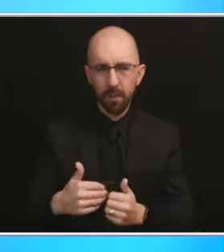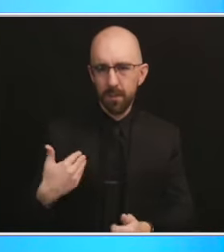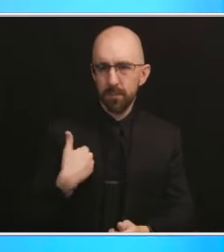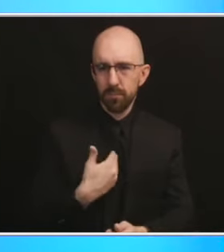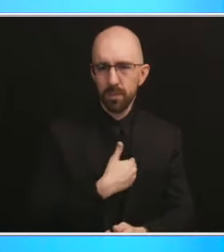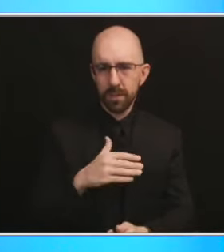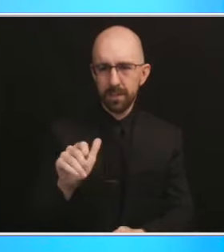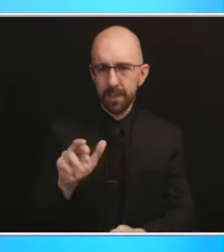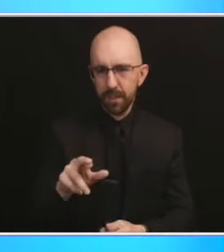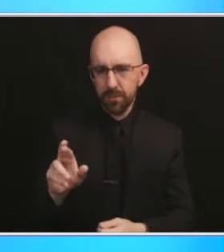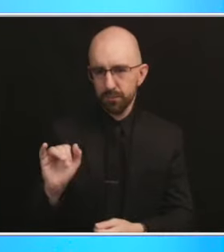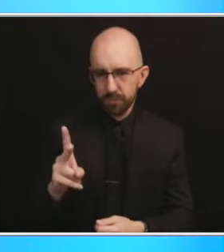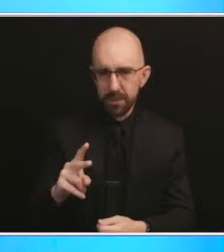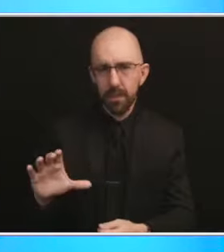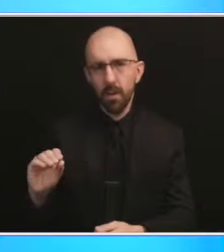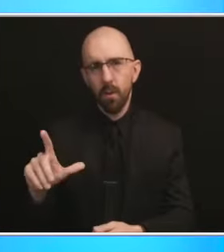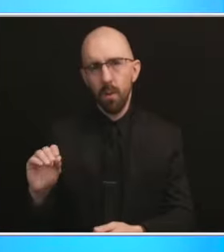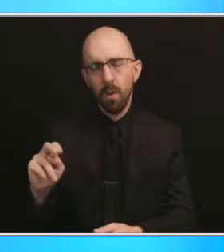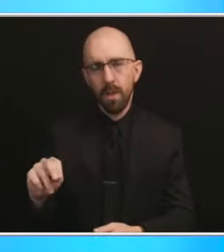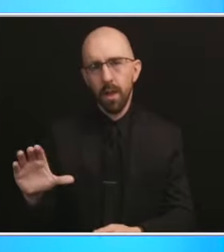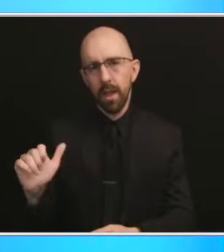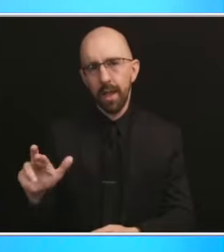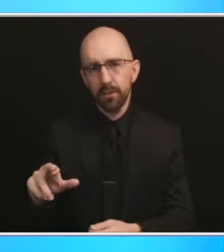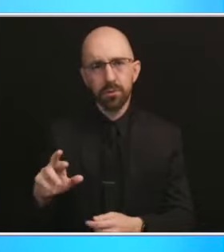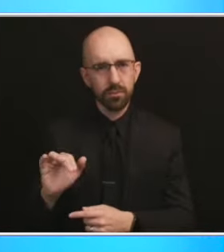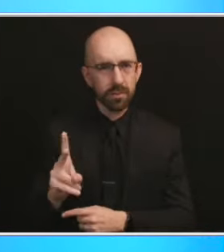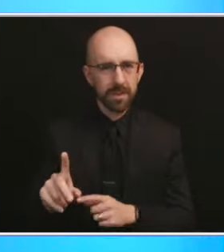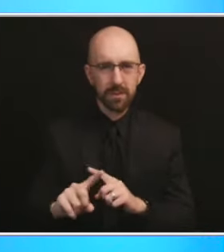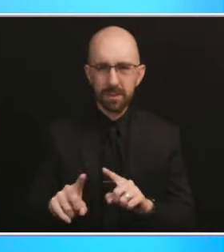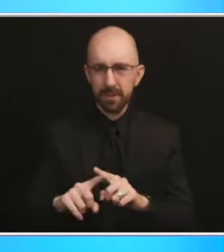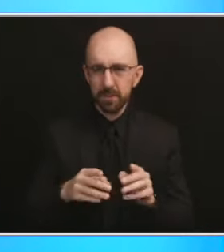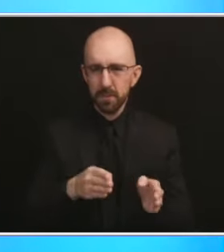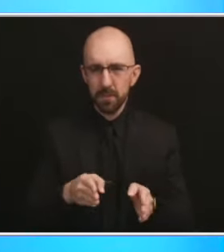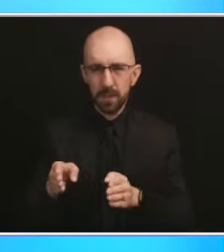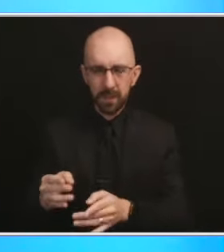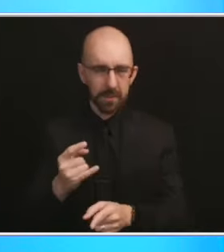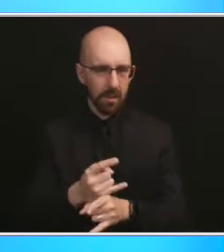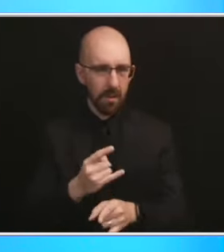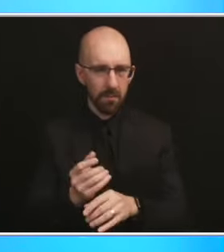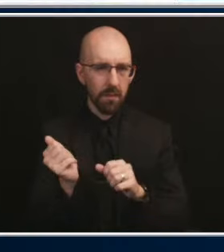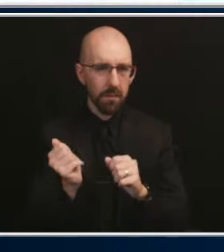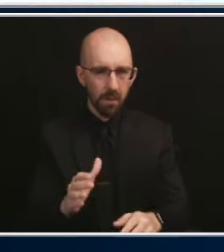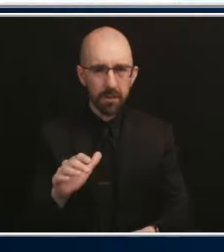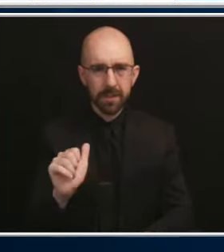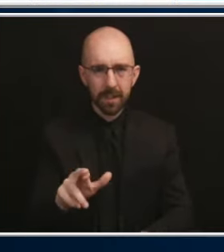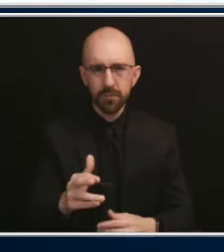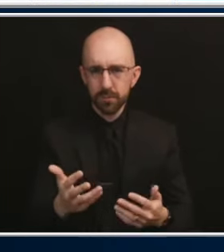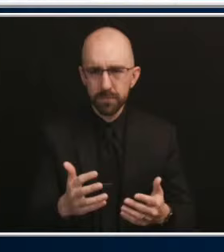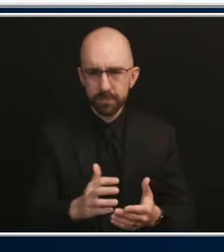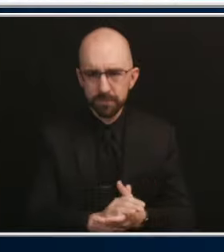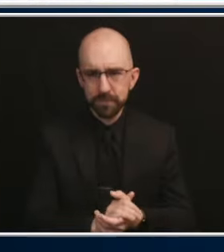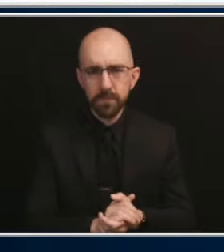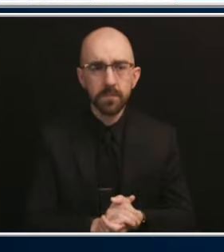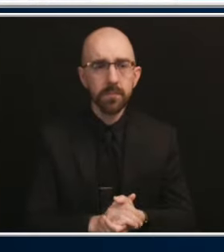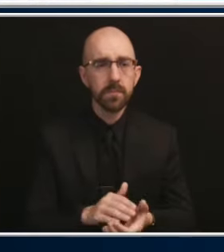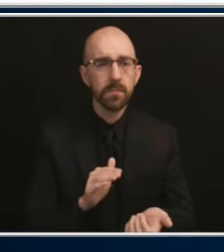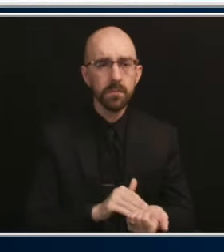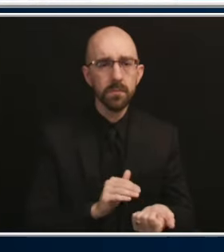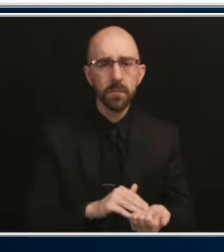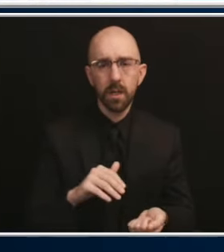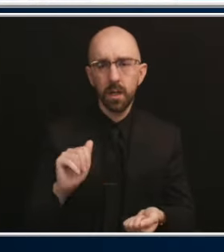colon cancer risk. So there's really different ways that alcohol causes cancer. So, Dr. Al-Rajabi, even light drinking has